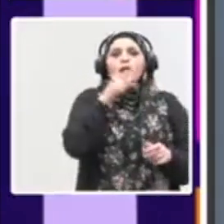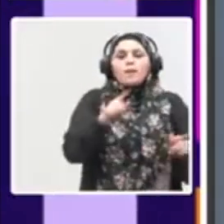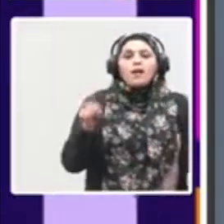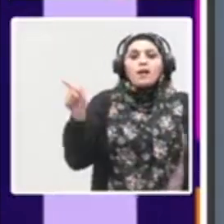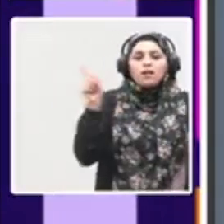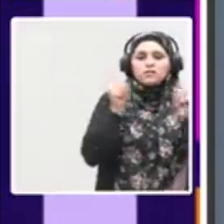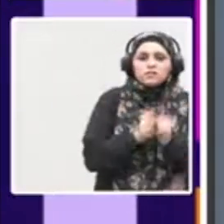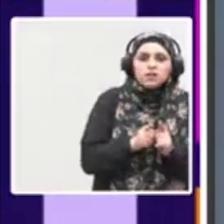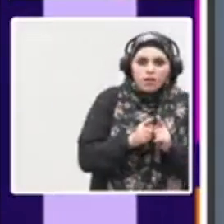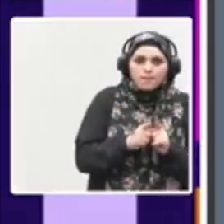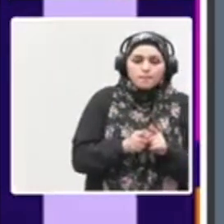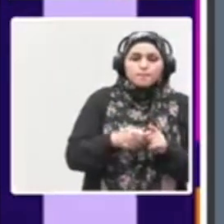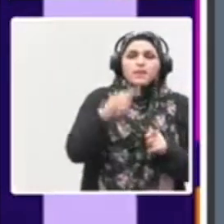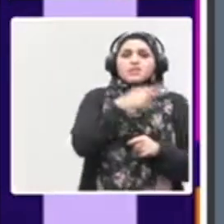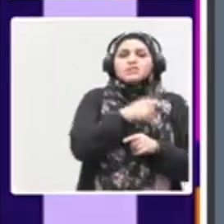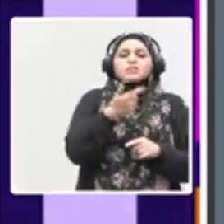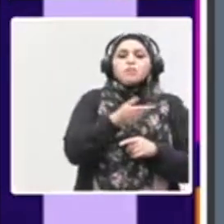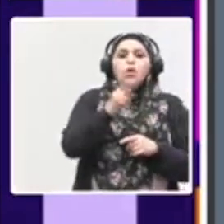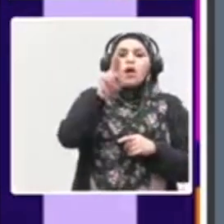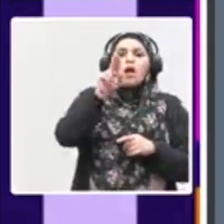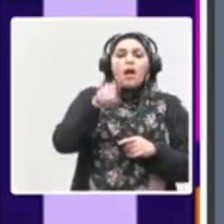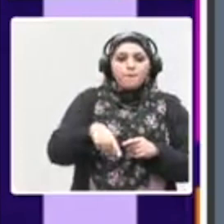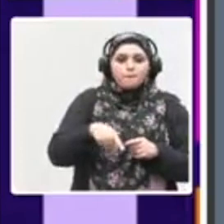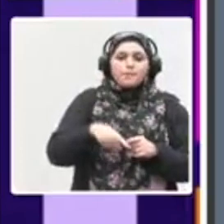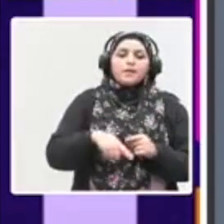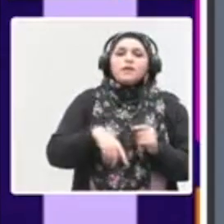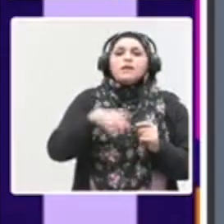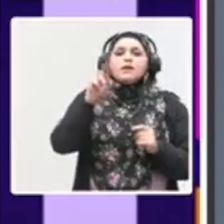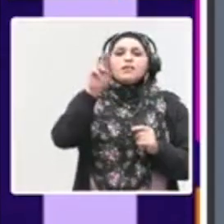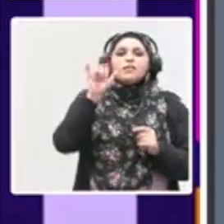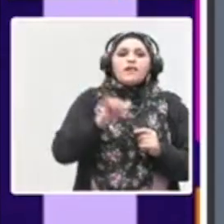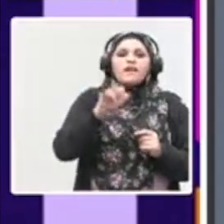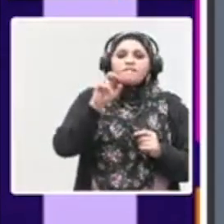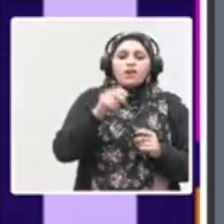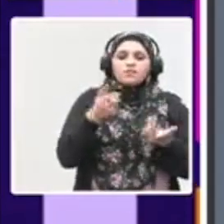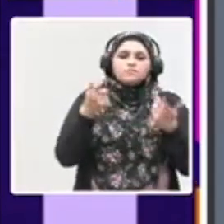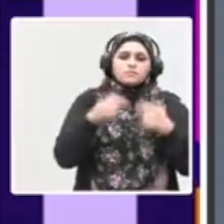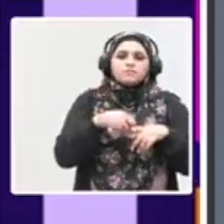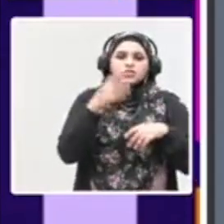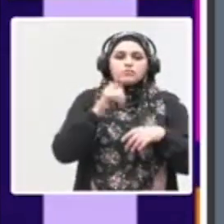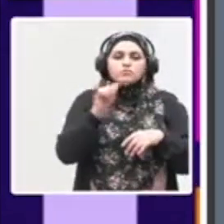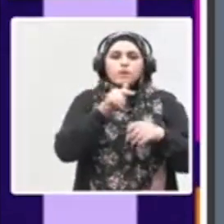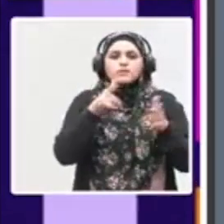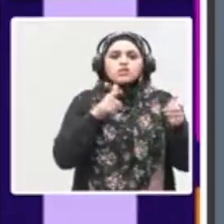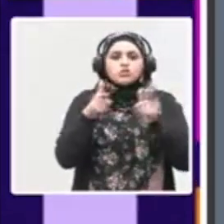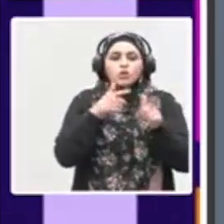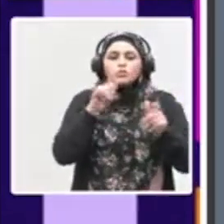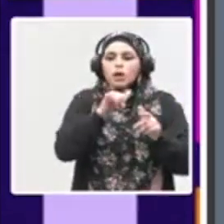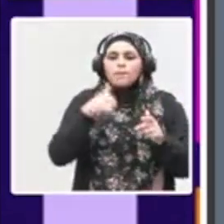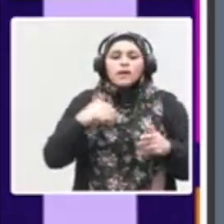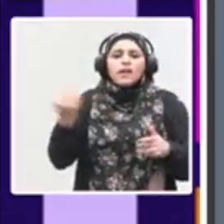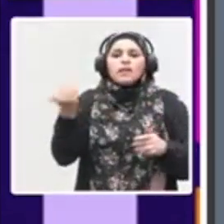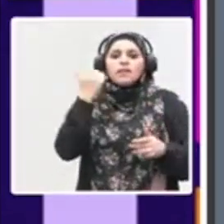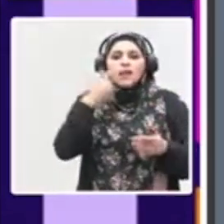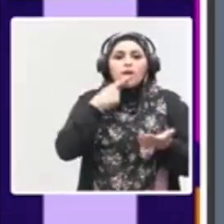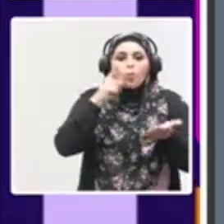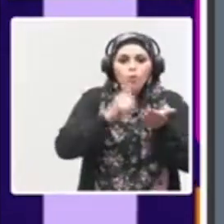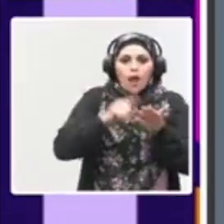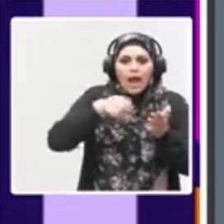Upriver has shown a lot of promise in its first few years. It's only been open since 2021. They have